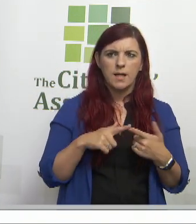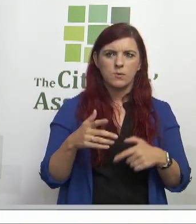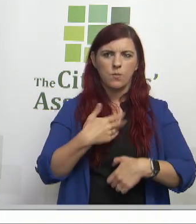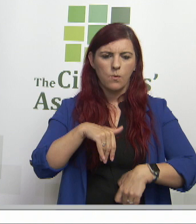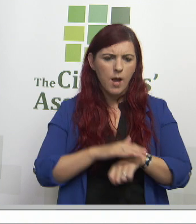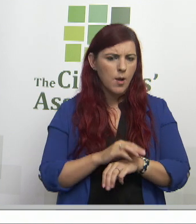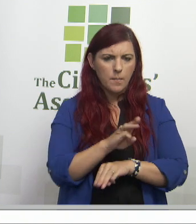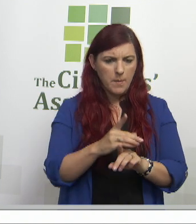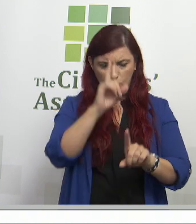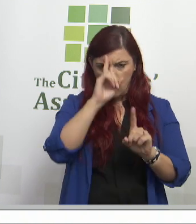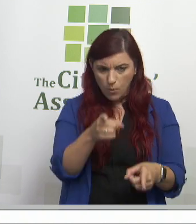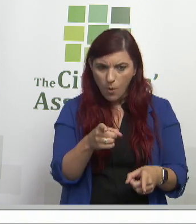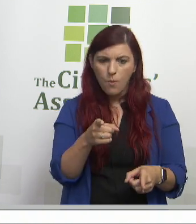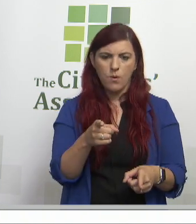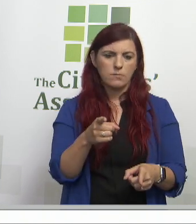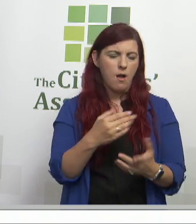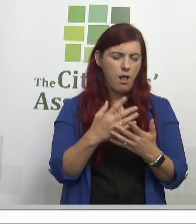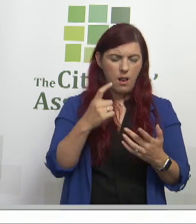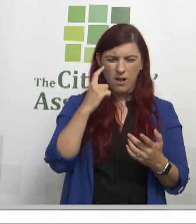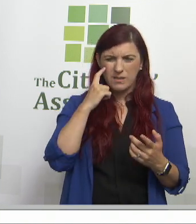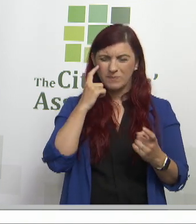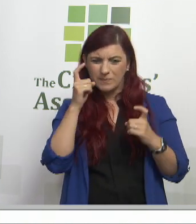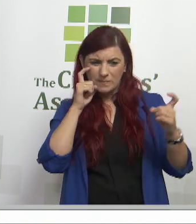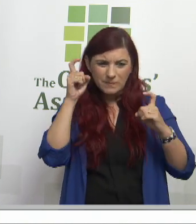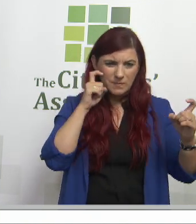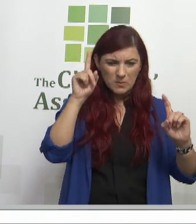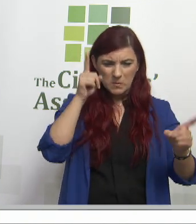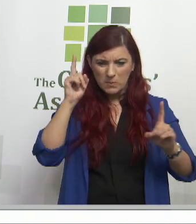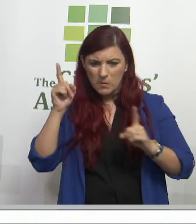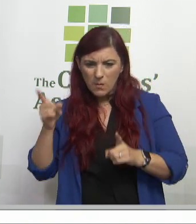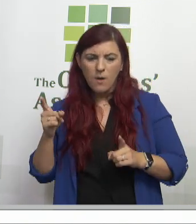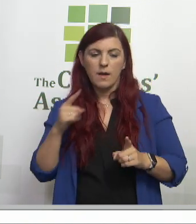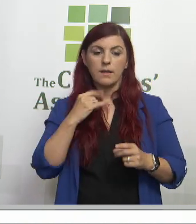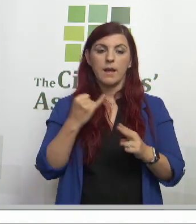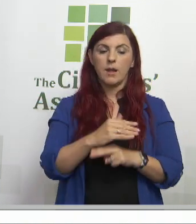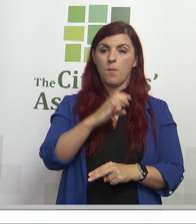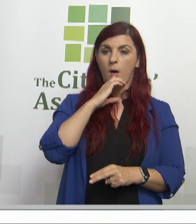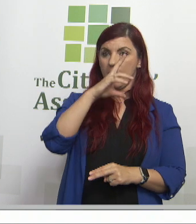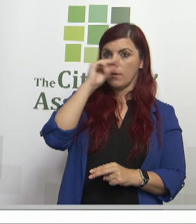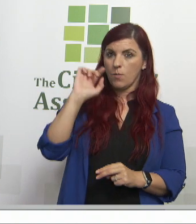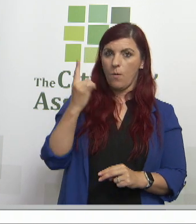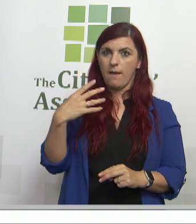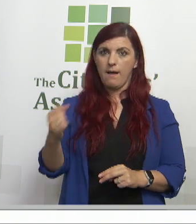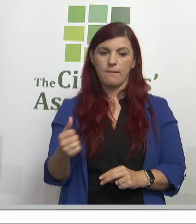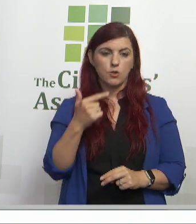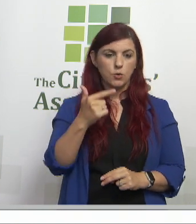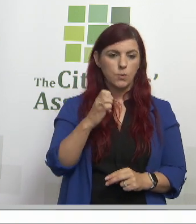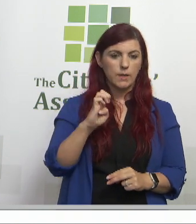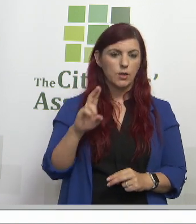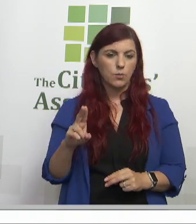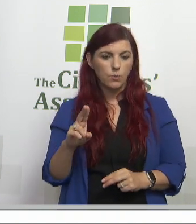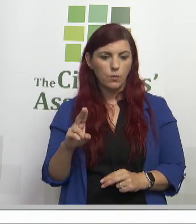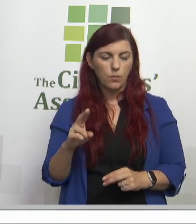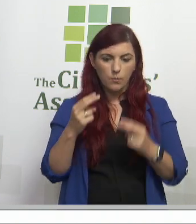People don't know. The laws are very confusing. The designated sites are very confusing. In Monaghan, for example, we only have 2 EU protected